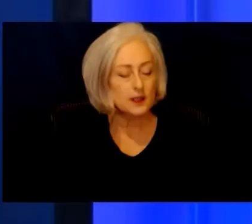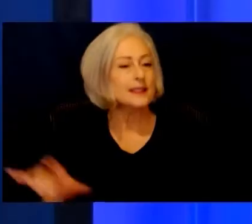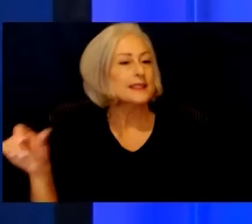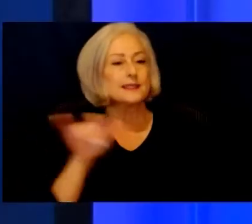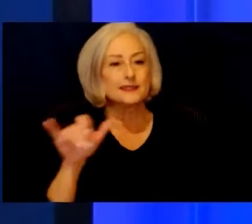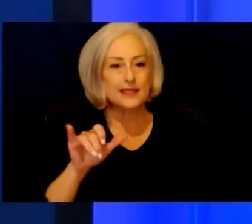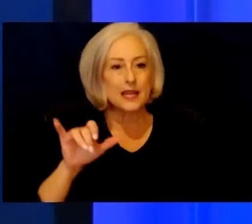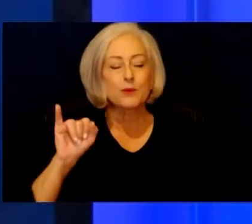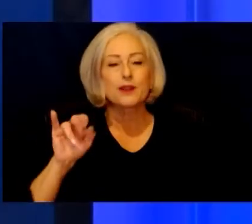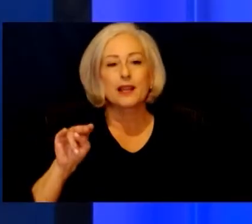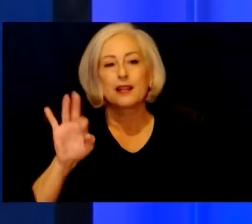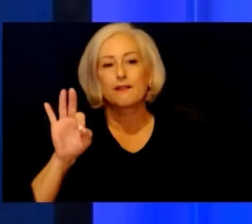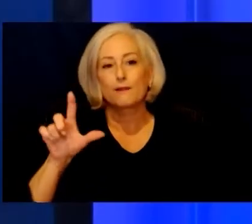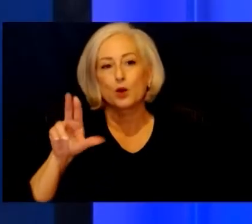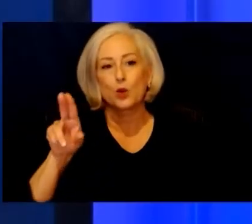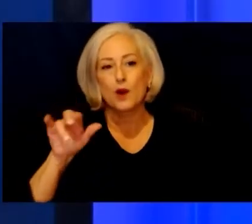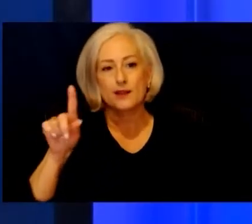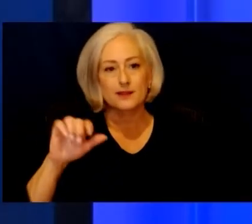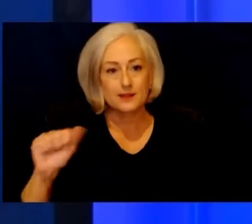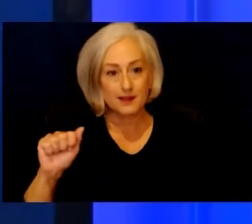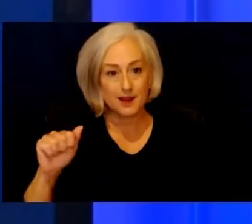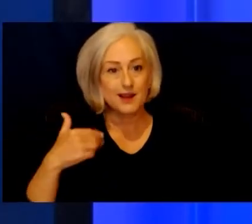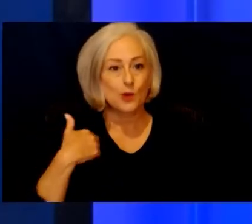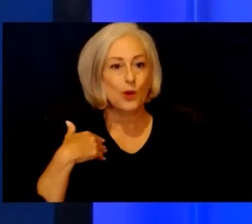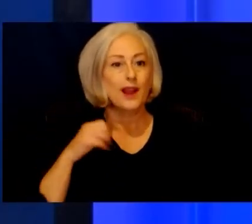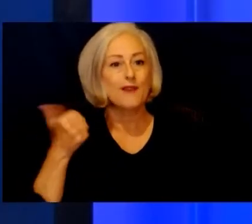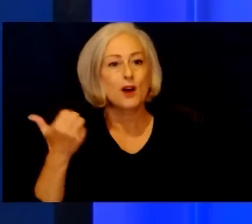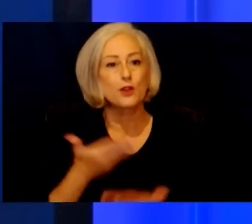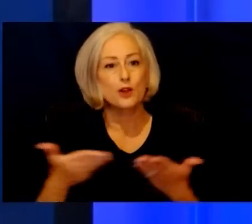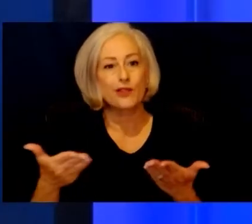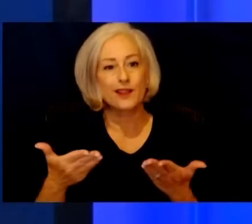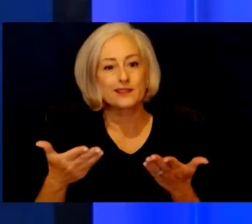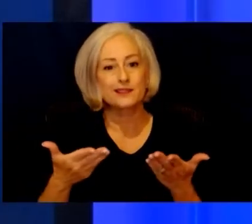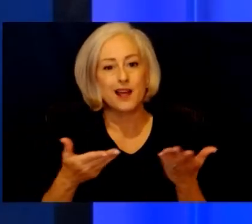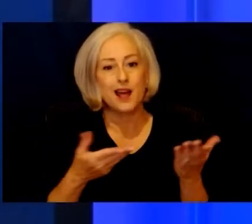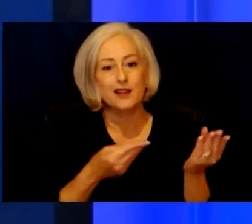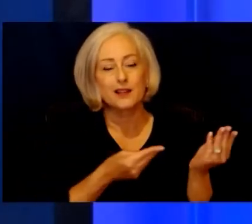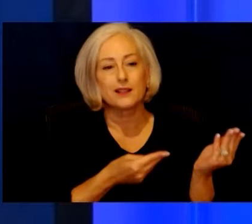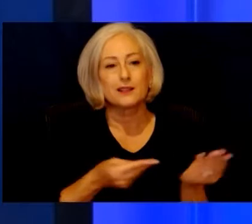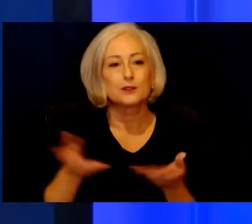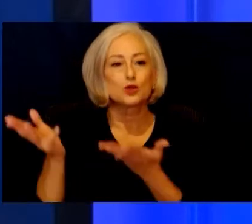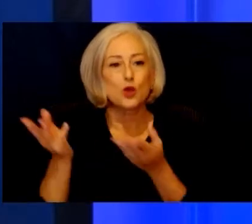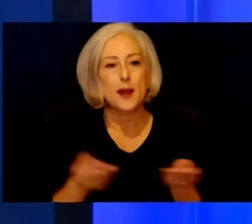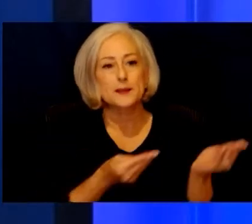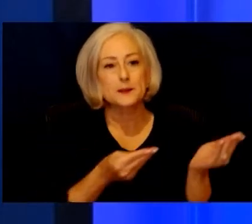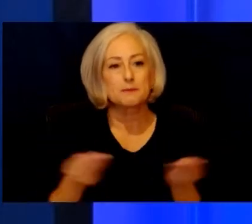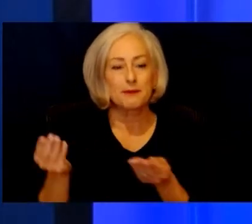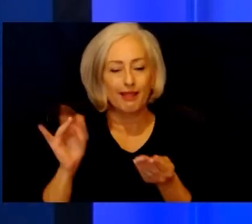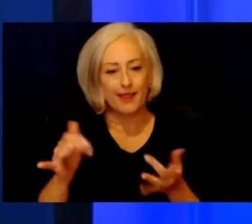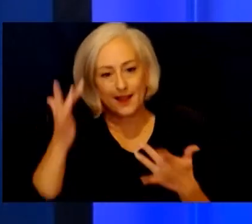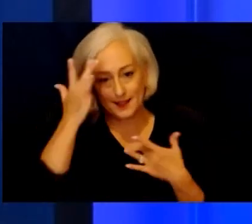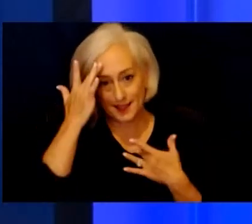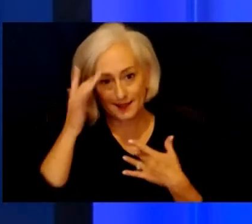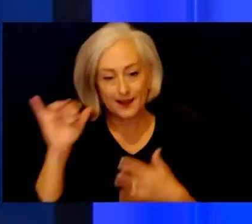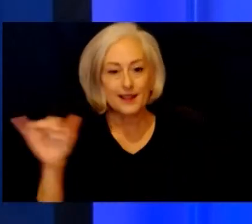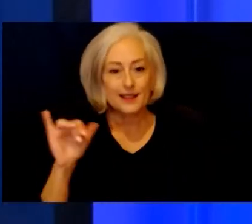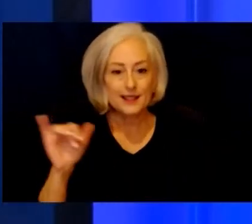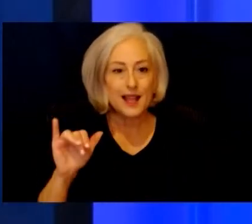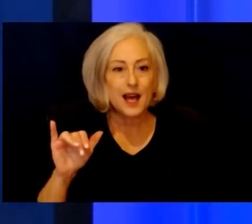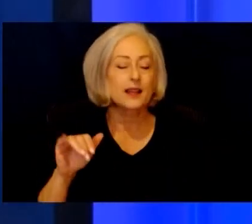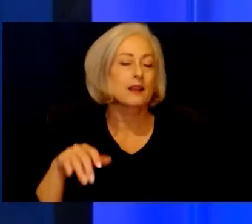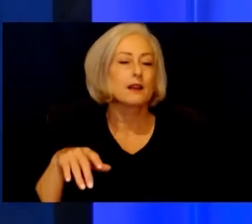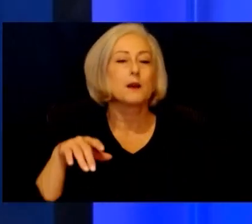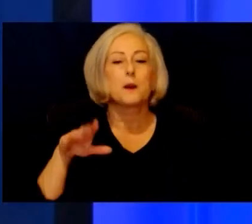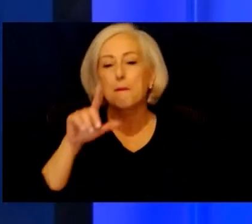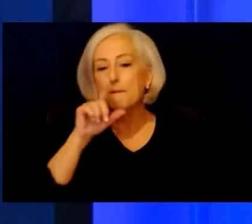other hosts, and within those hosts, such as fowl or birds, we know that you can have recombination events of these